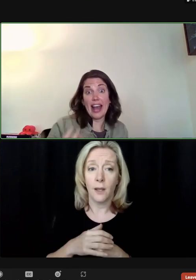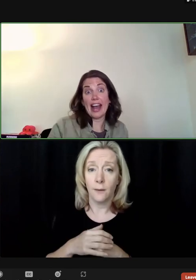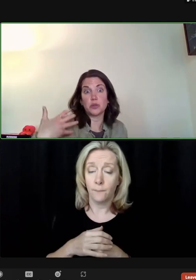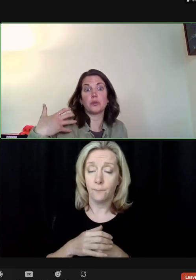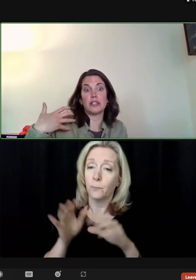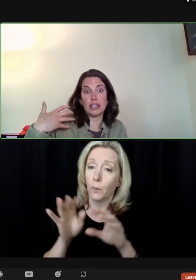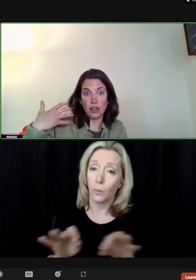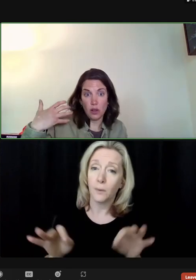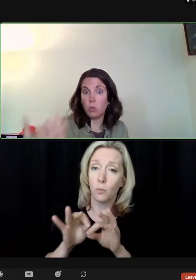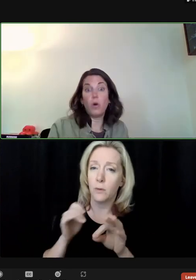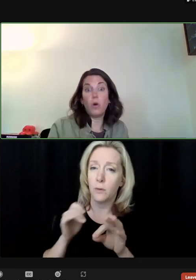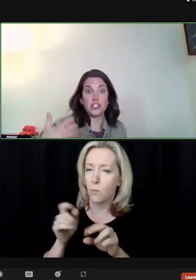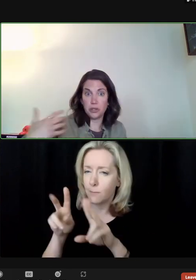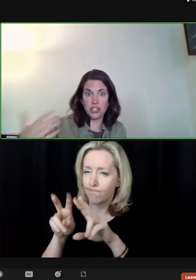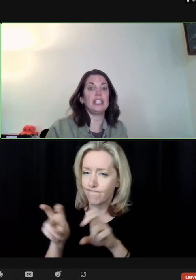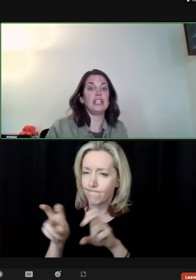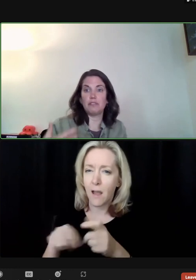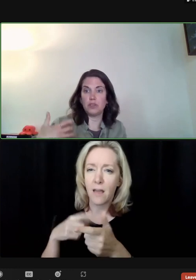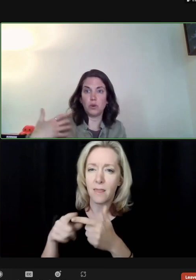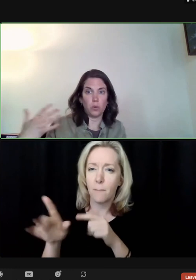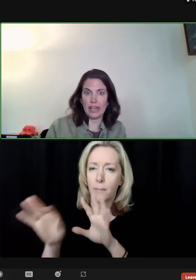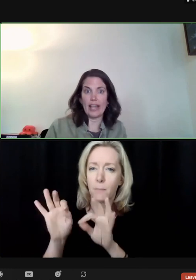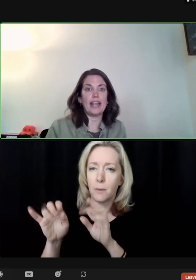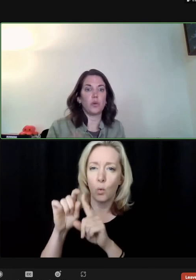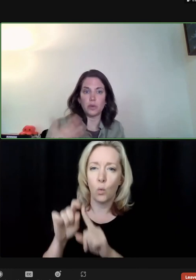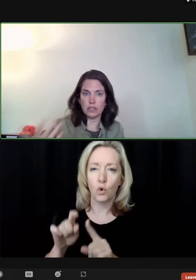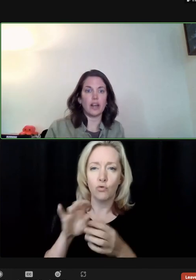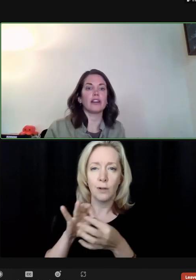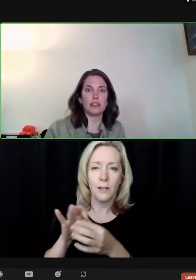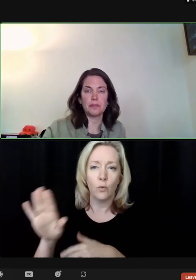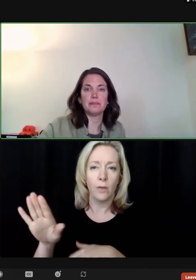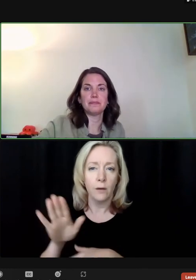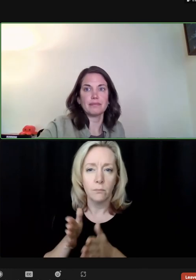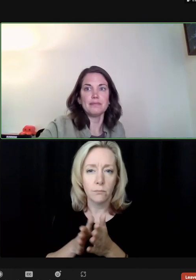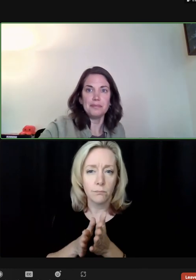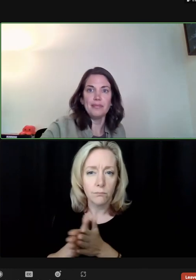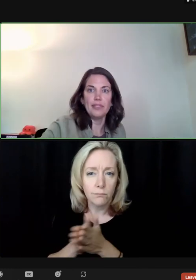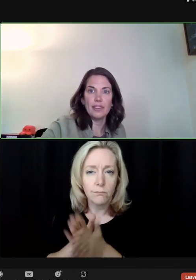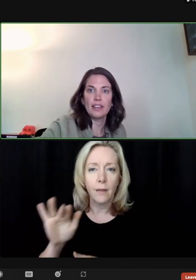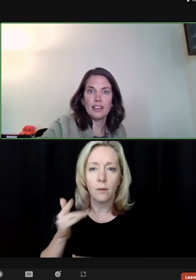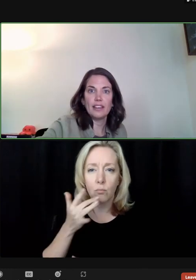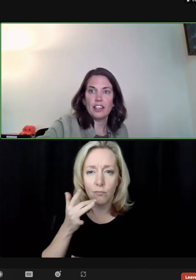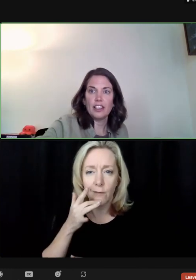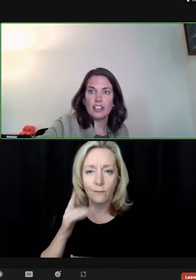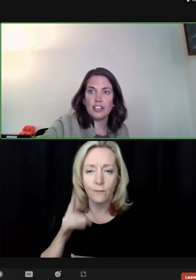what they actually want to achieve or gain or desire.